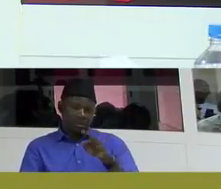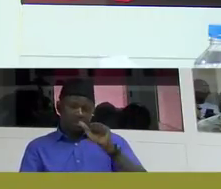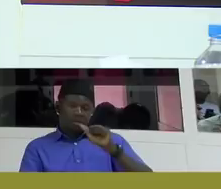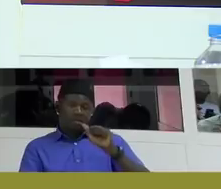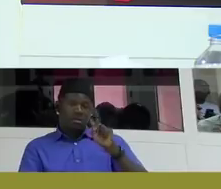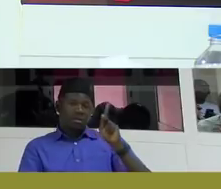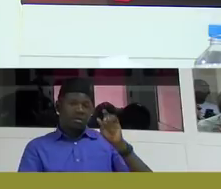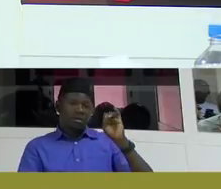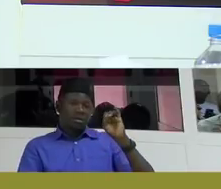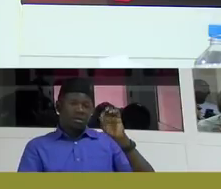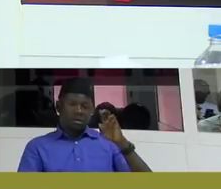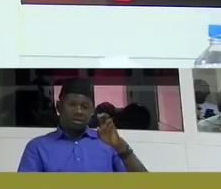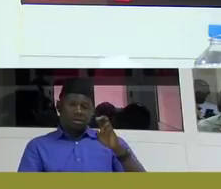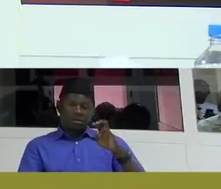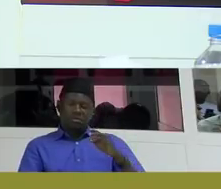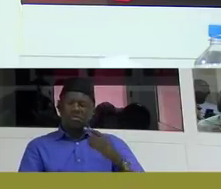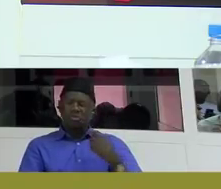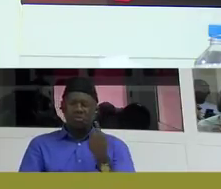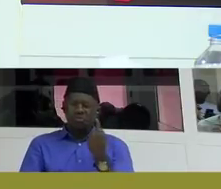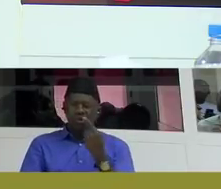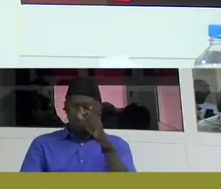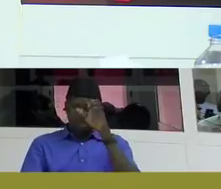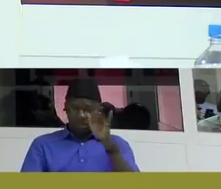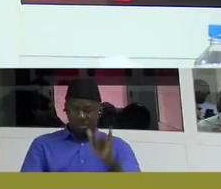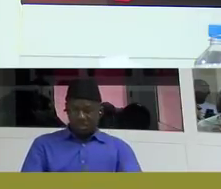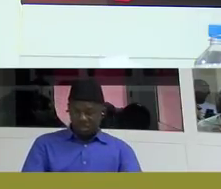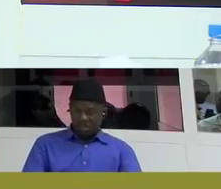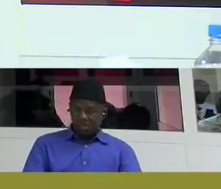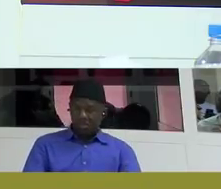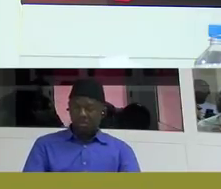From Zakir, barely 1 year,